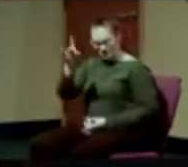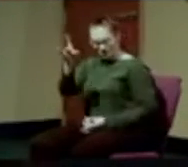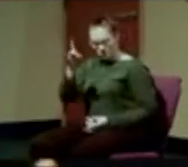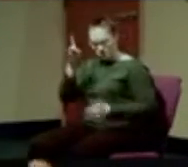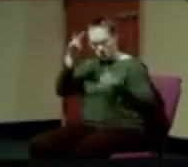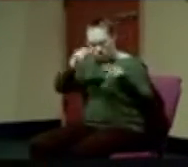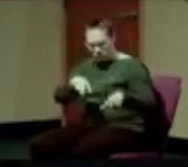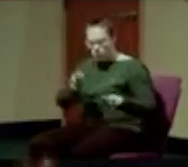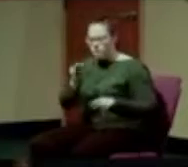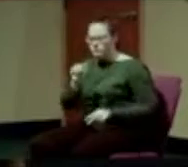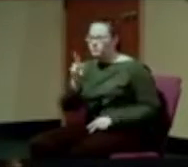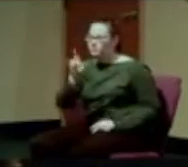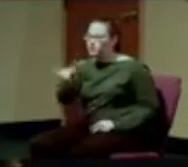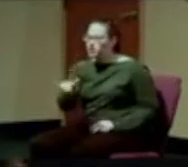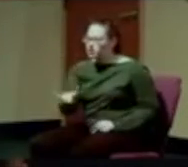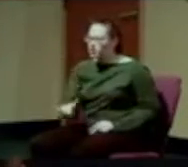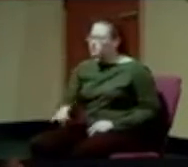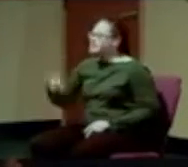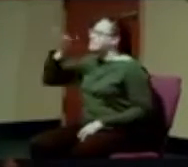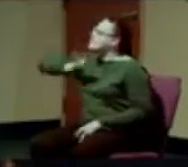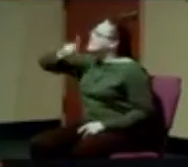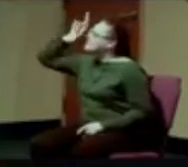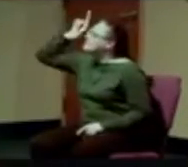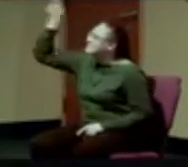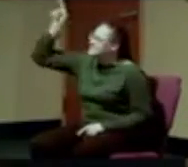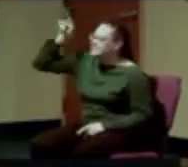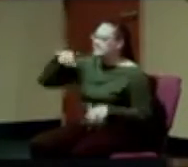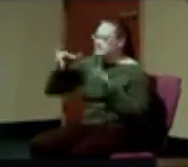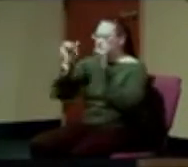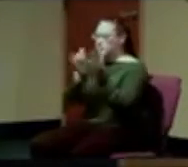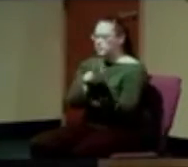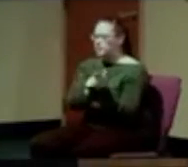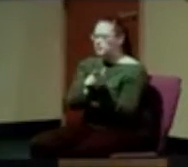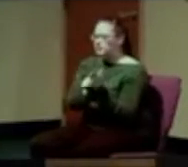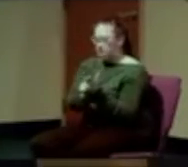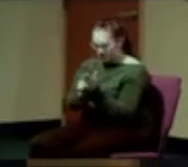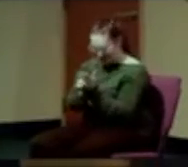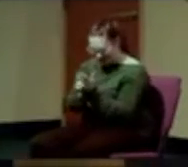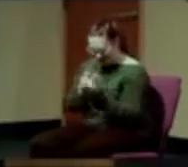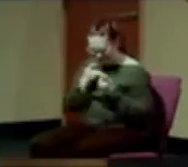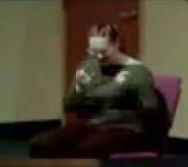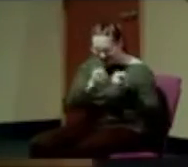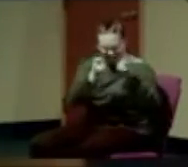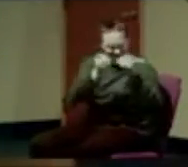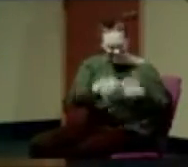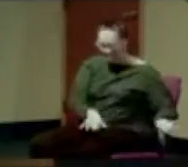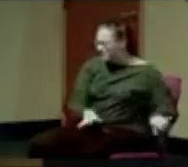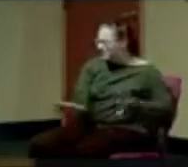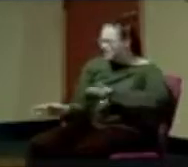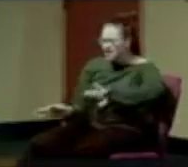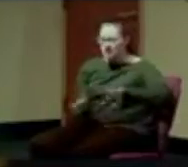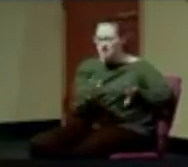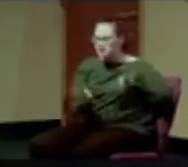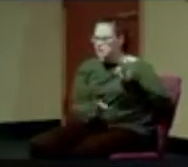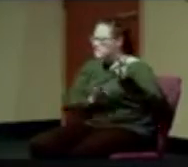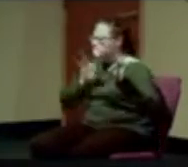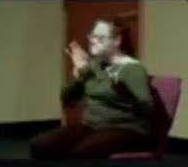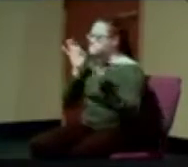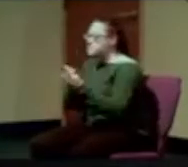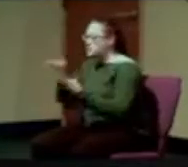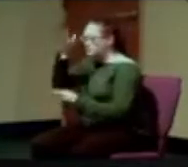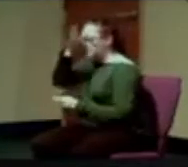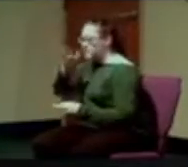to believe God somehow did that, and a sinless, perfect man was brought into this world, and he lived a sinless, perfect life,